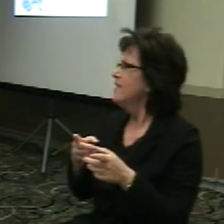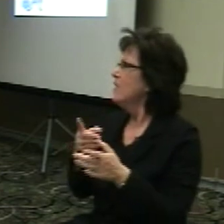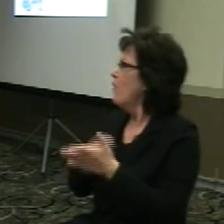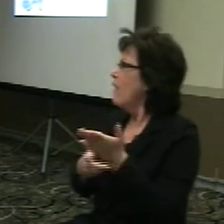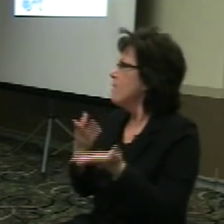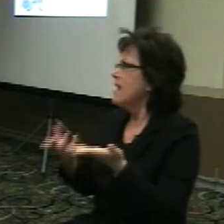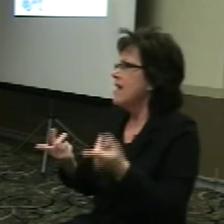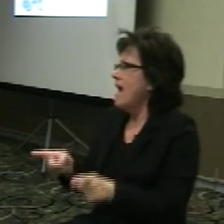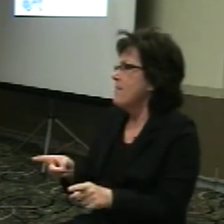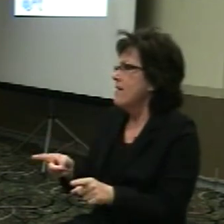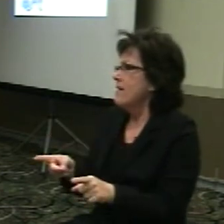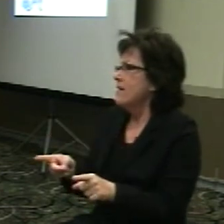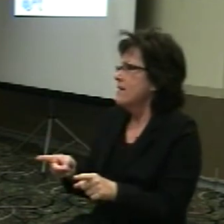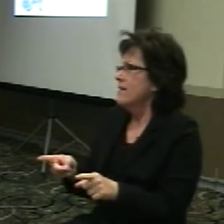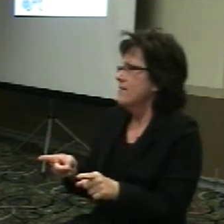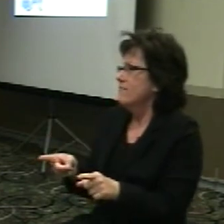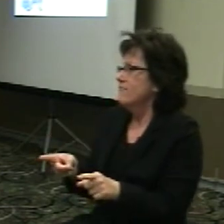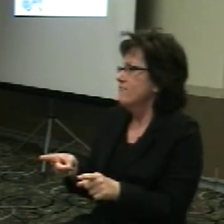What might happen?